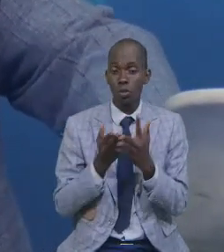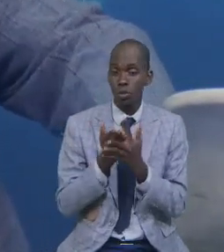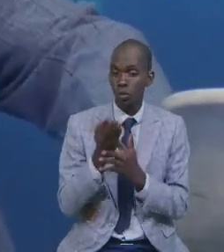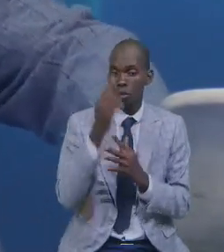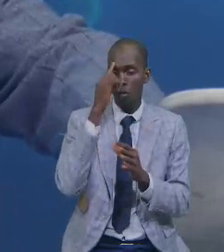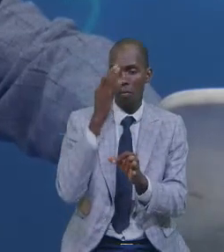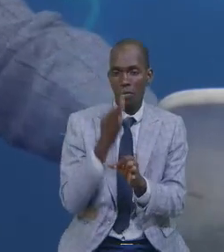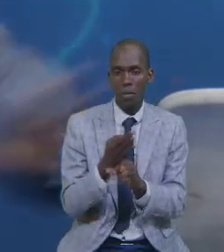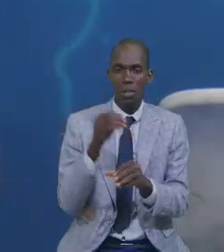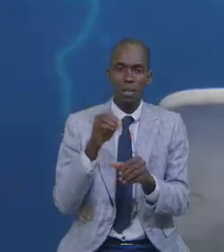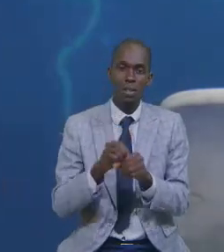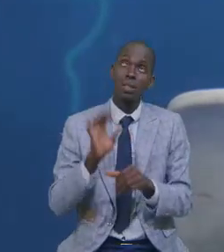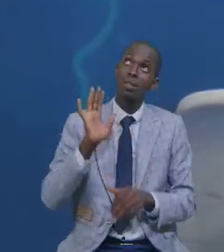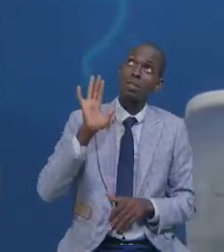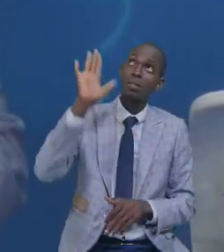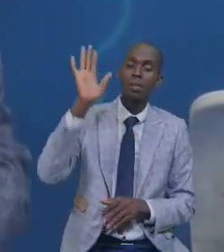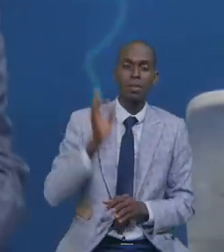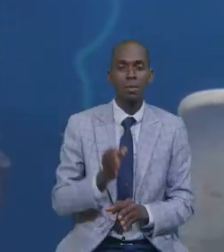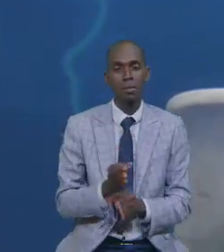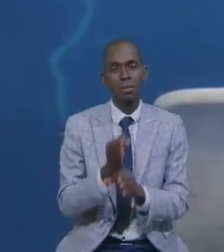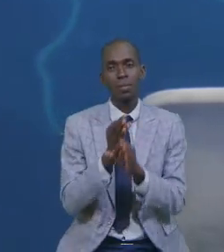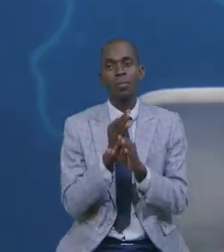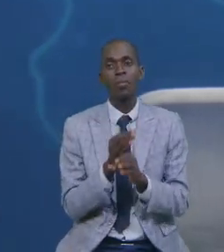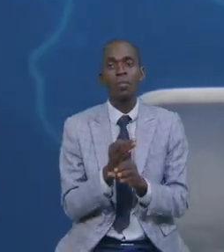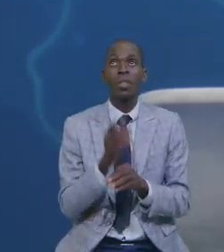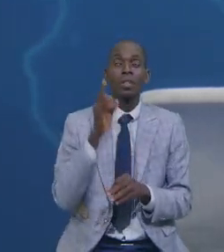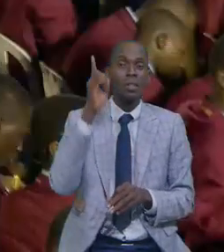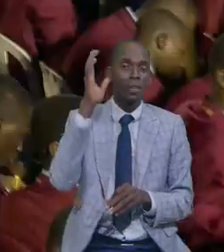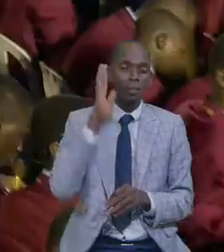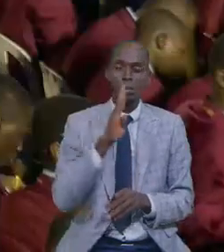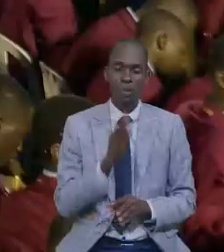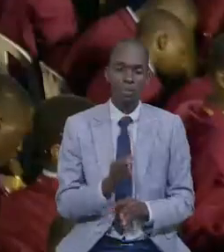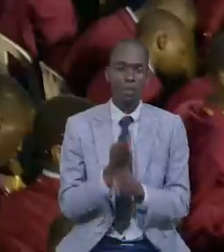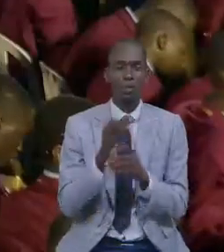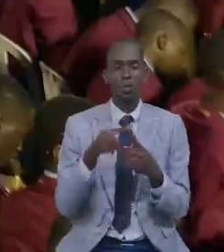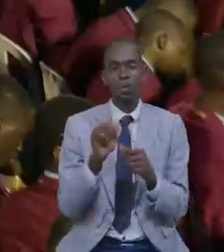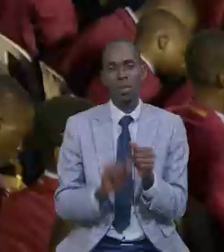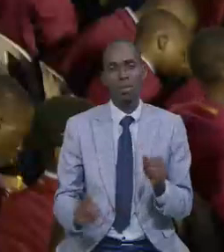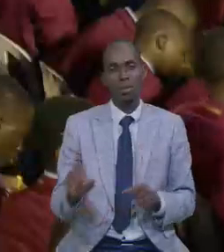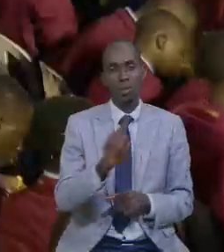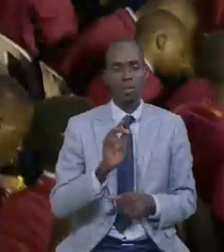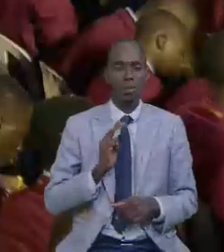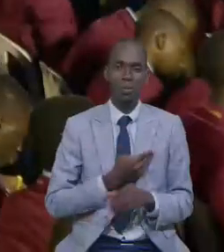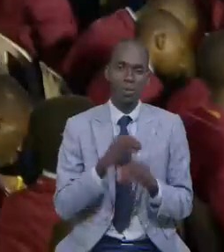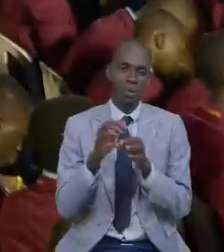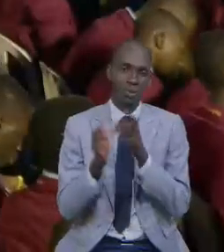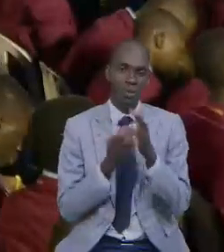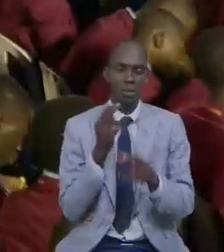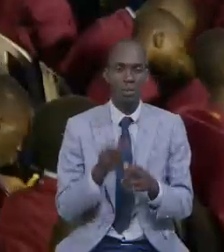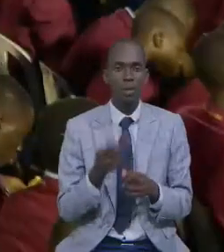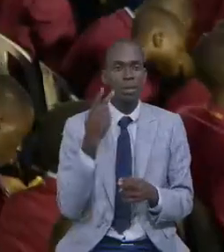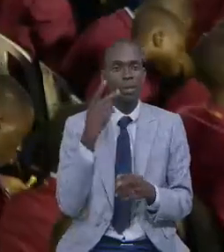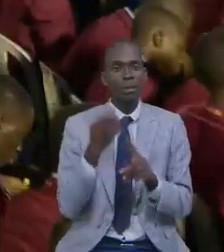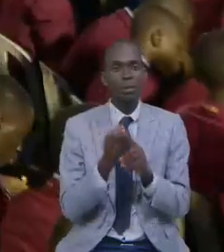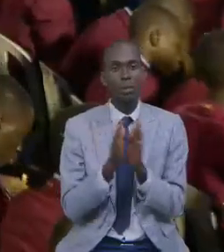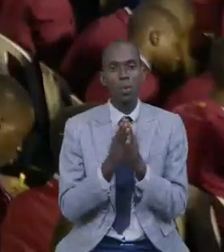his faithfulness. He'll be faithful to every one of us. Look at John chapter